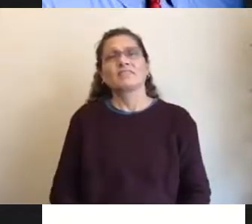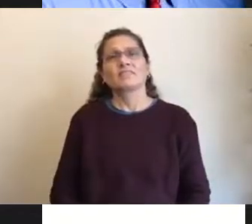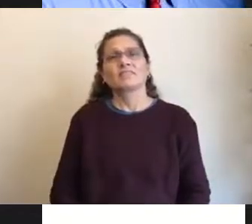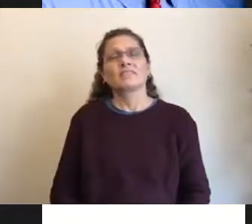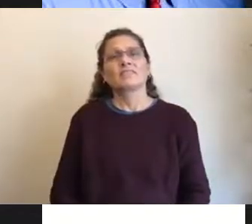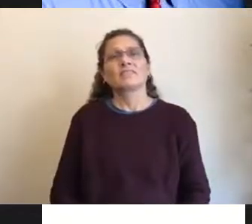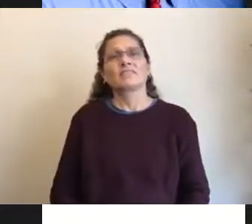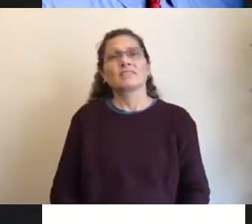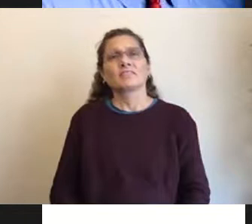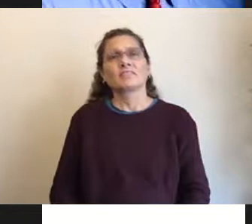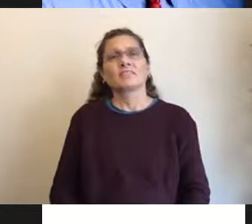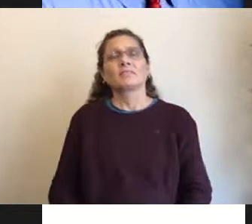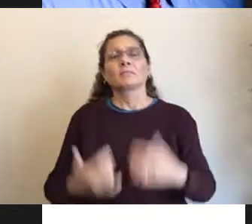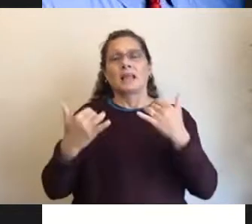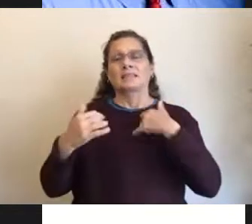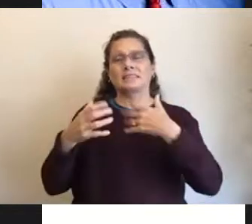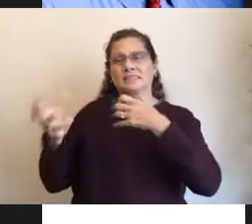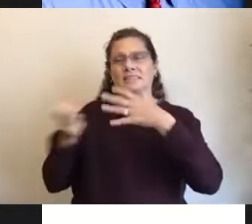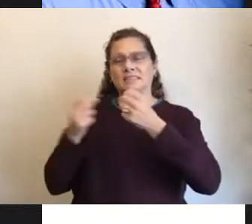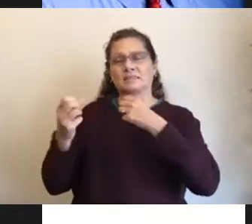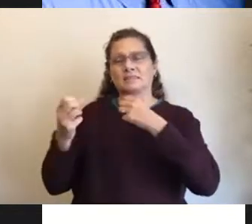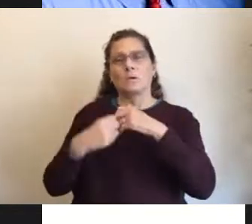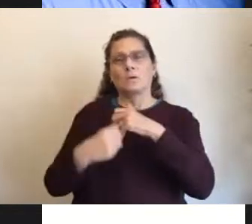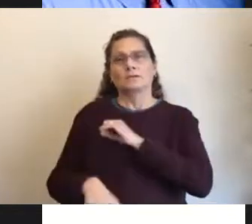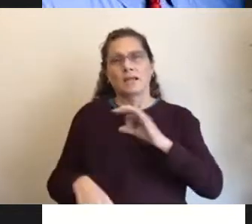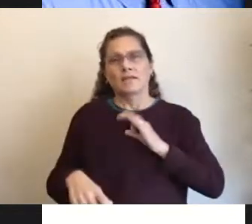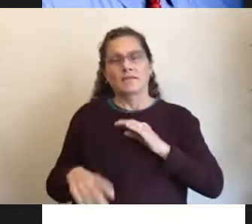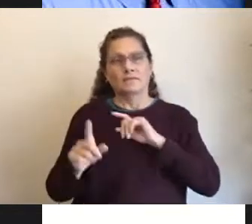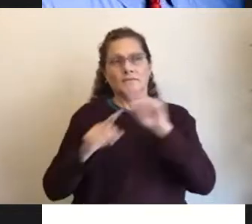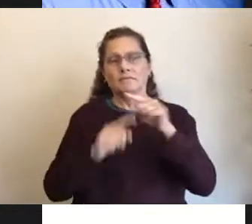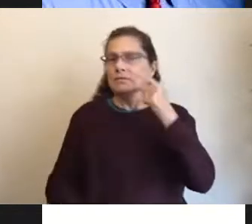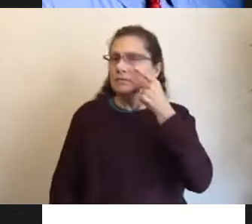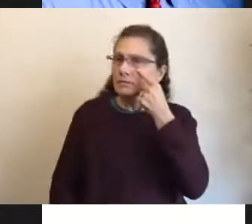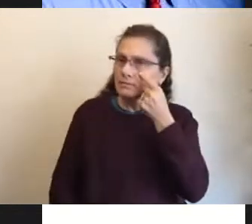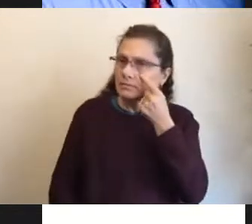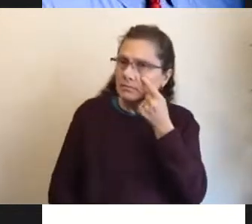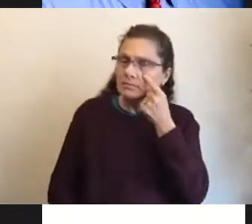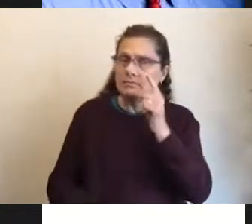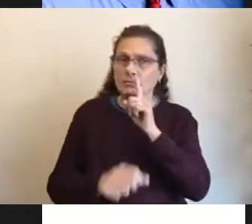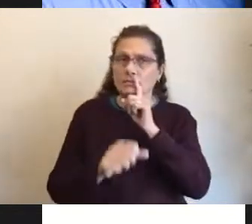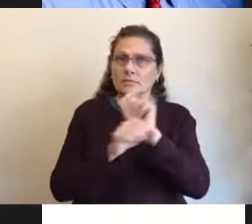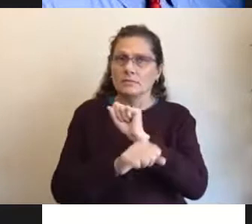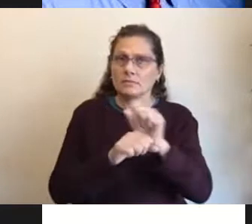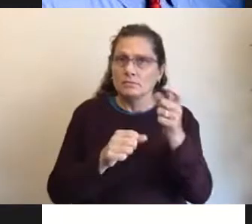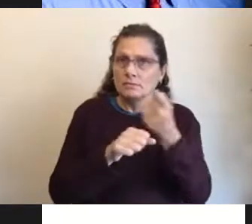at compliance across that particular sector. I don't know if you have more to add, Mayor.